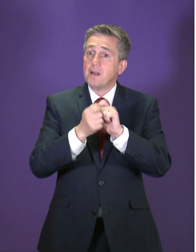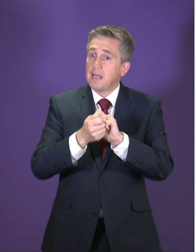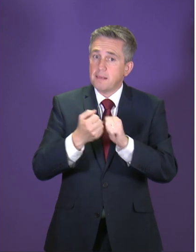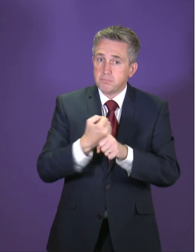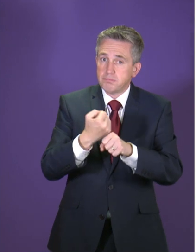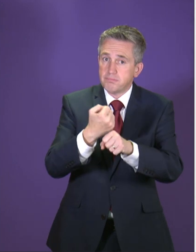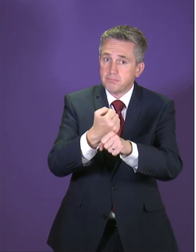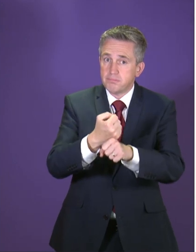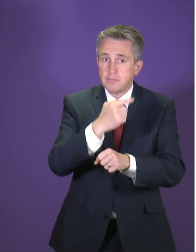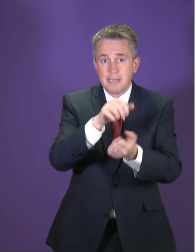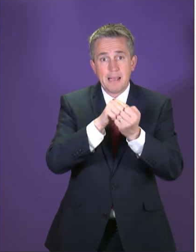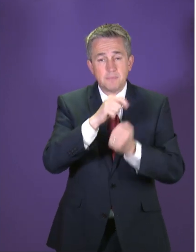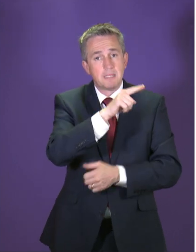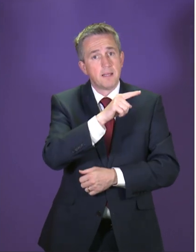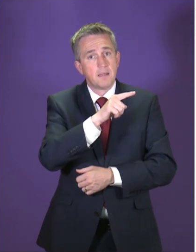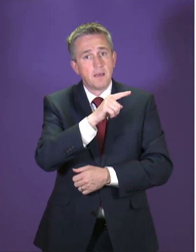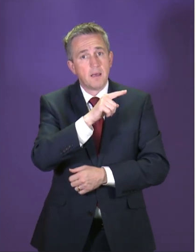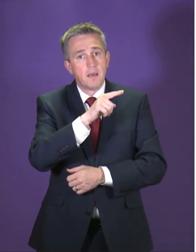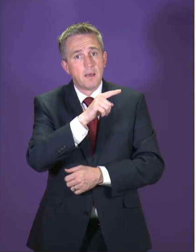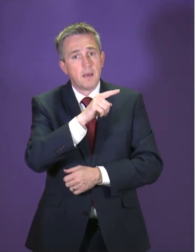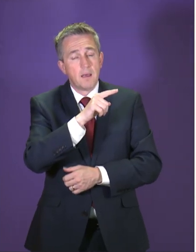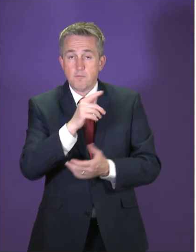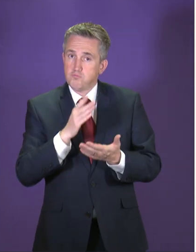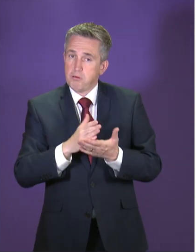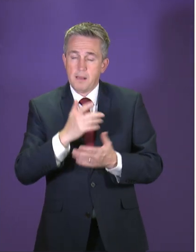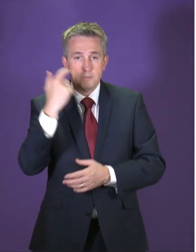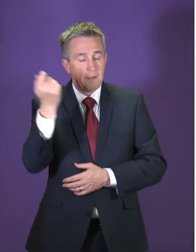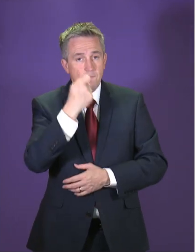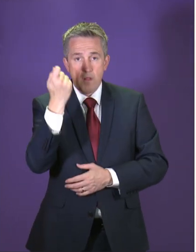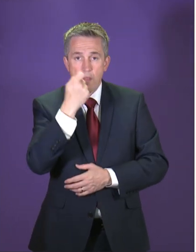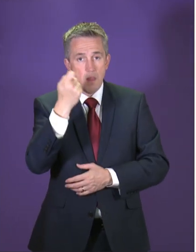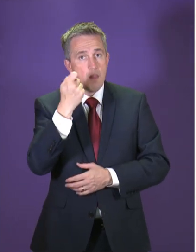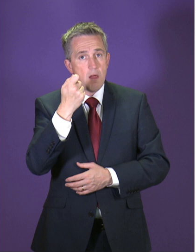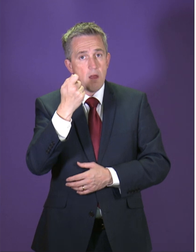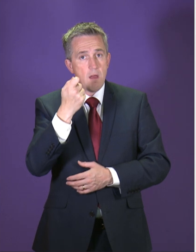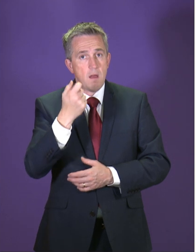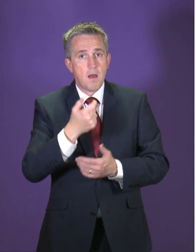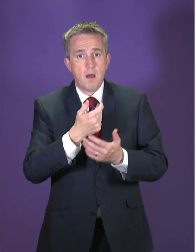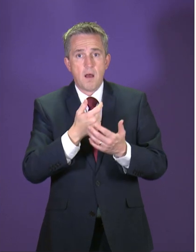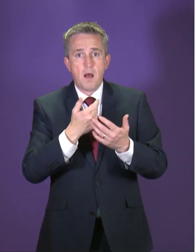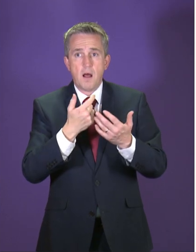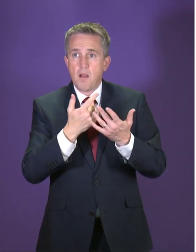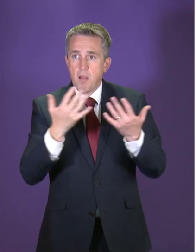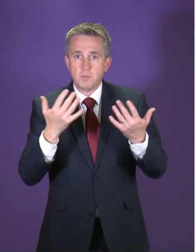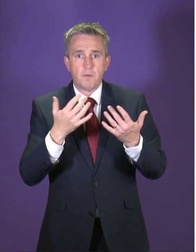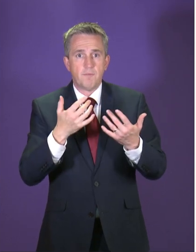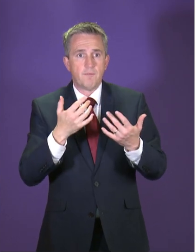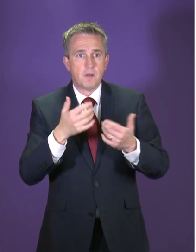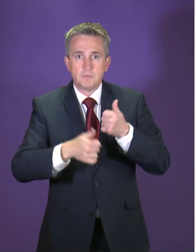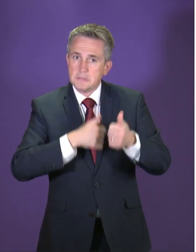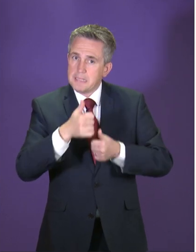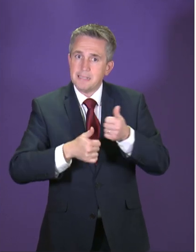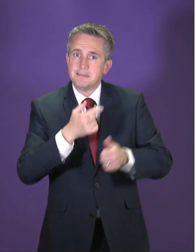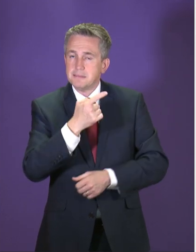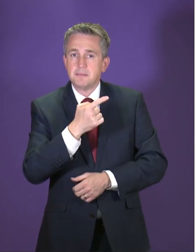so successful, it became maybe a little too successful and produced an enormous amount of gentrification. And a